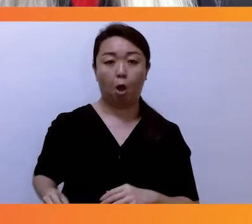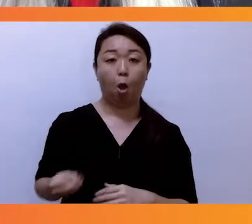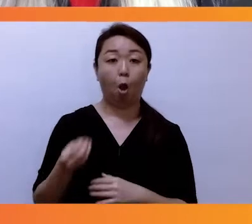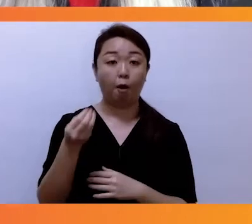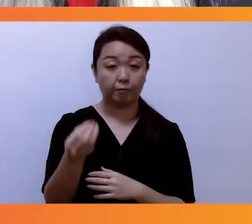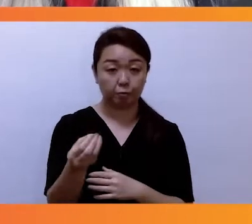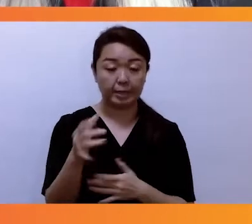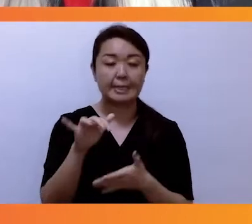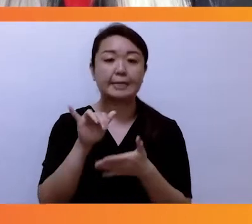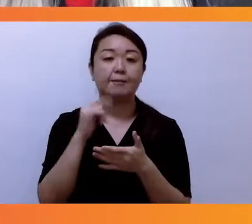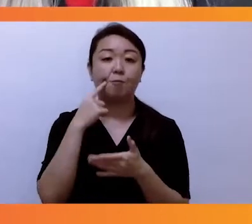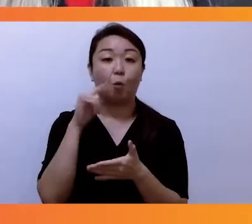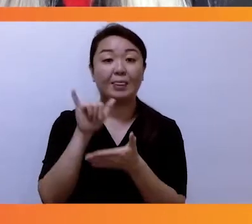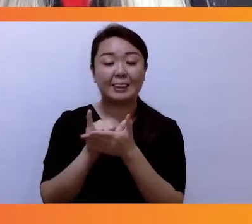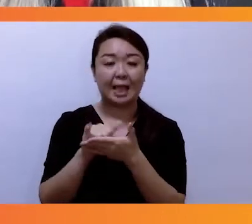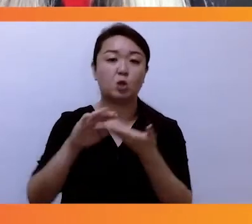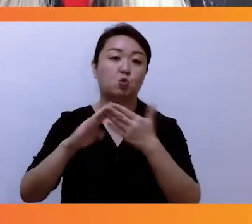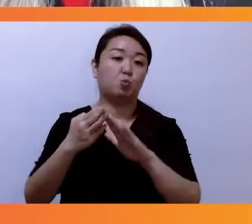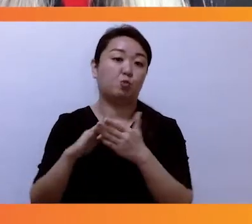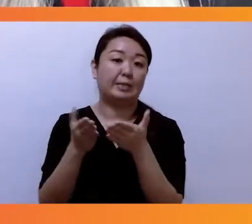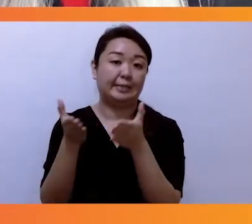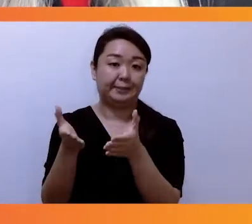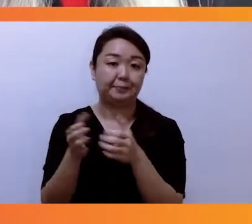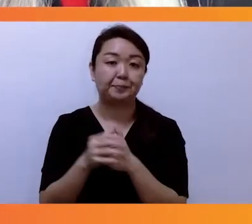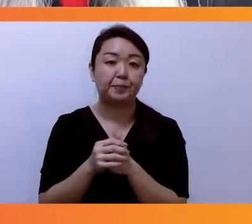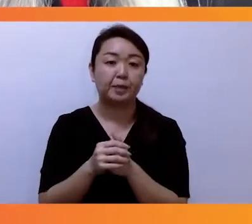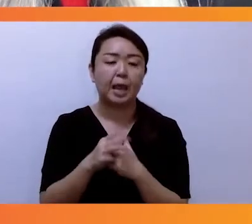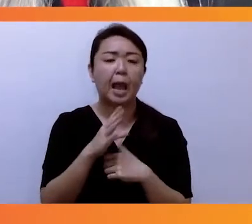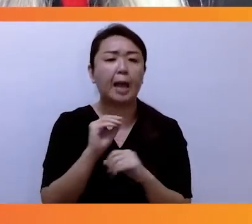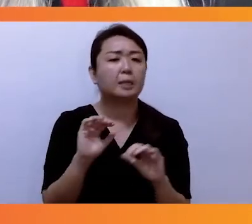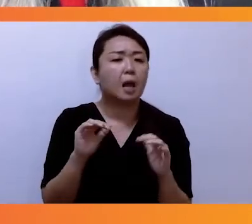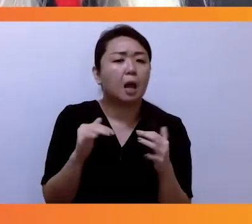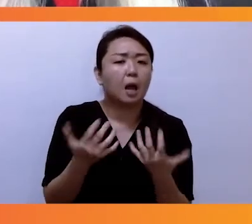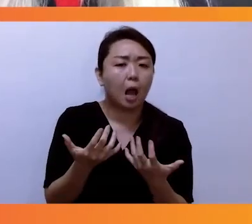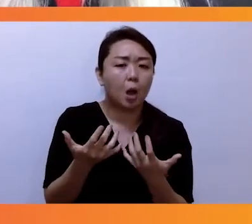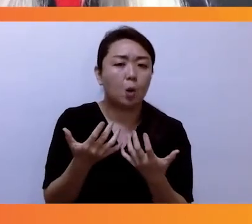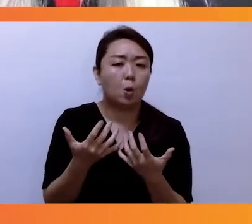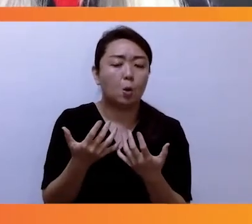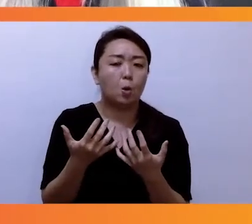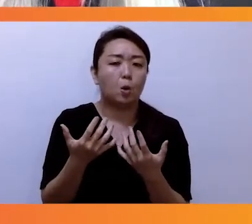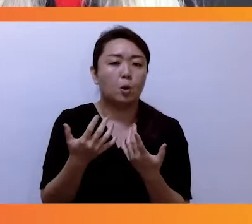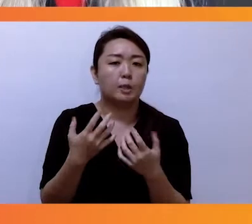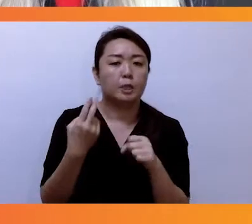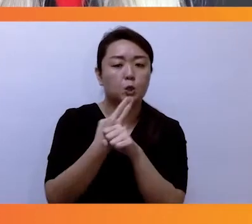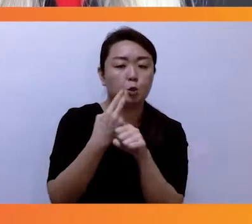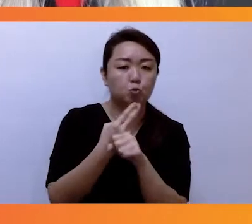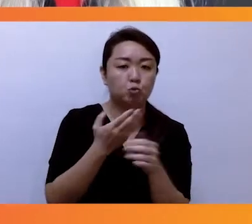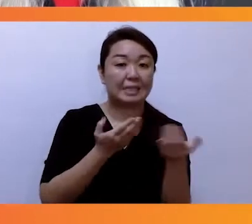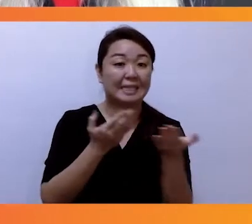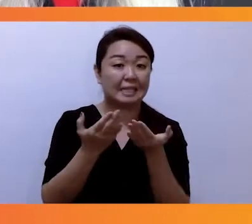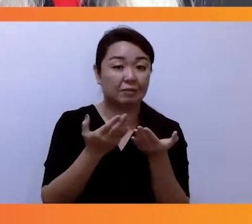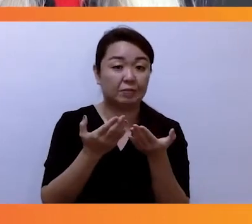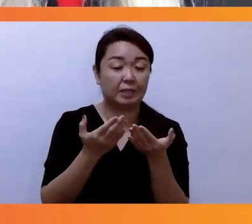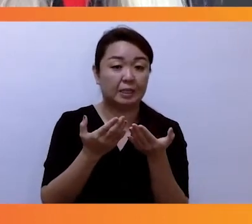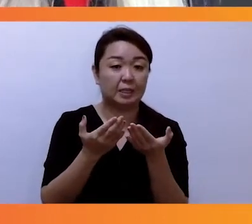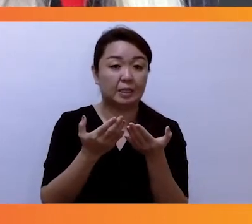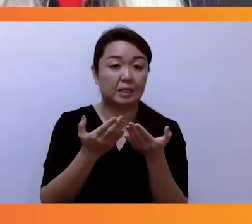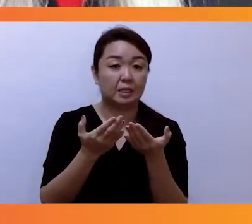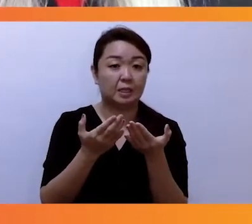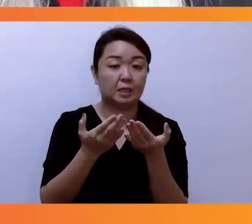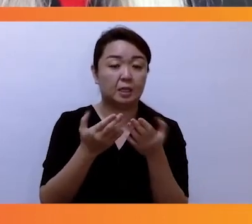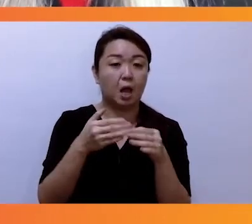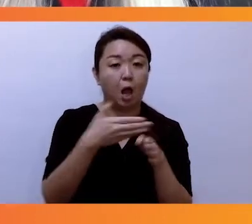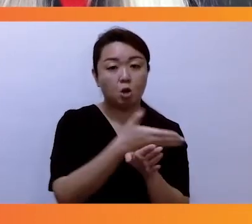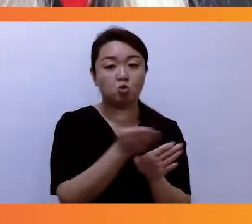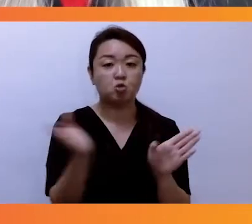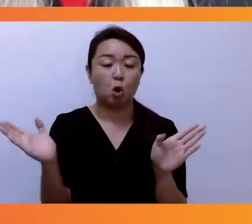are offering that particular population. And how do they implement their service